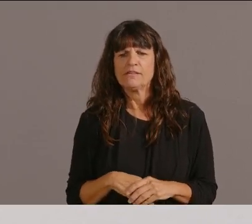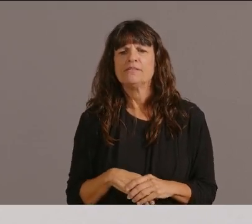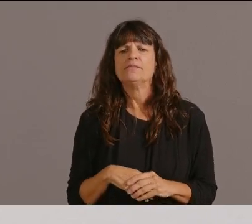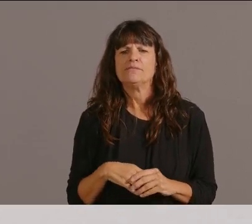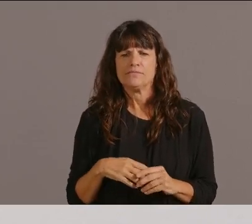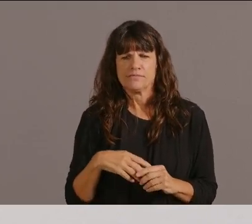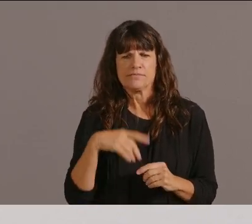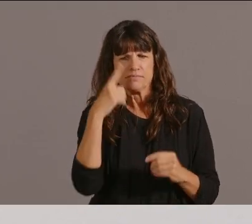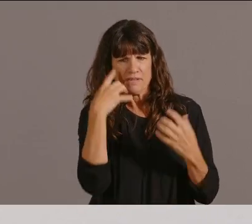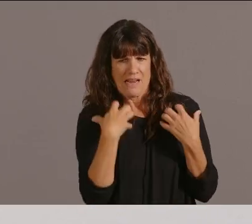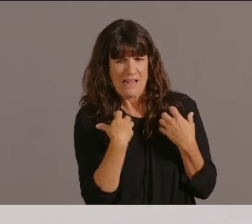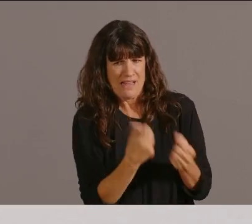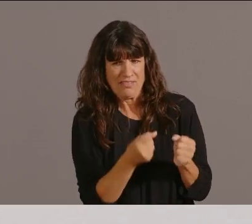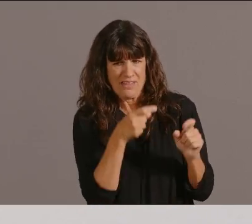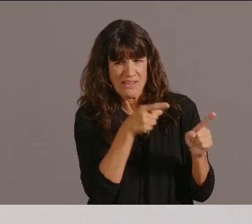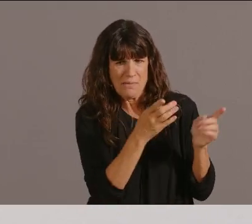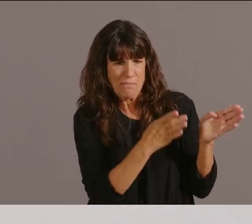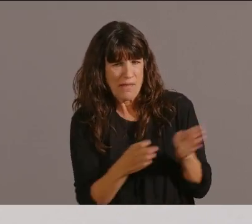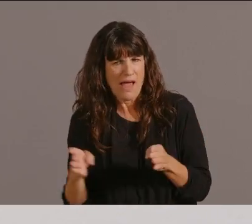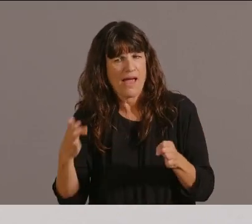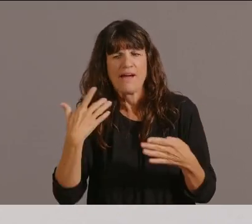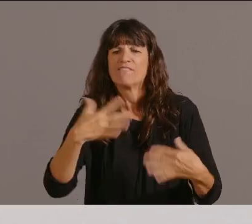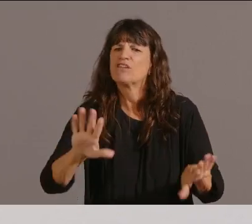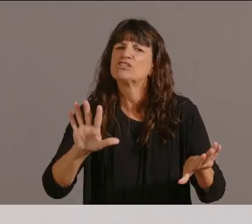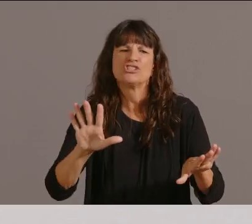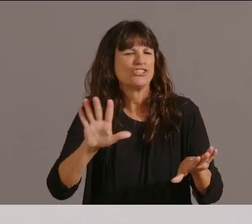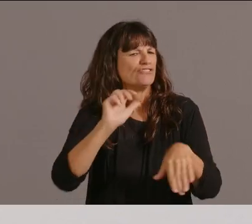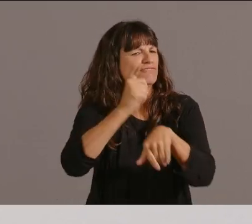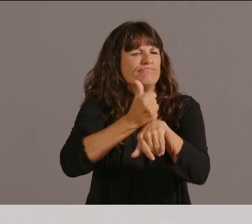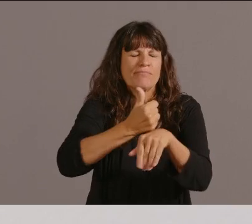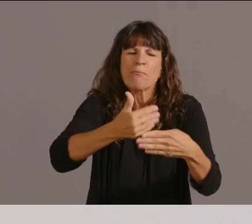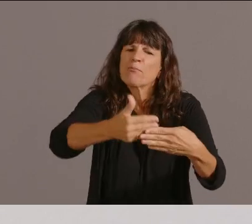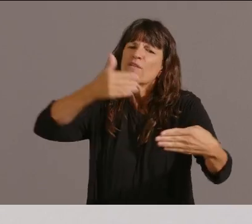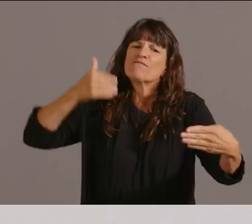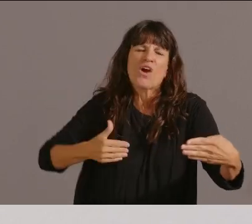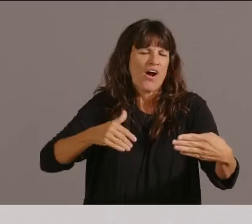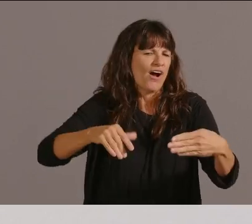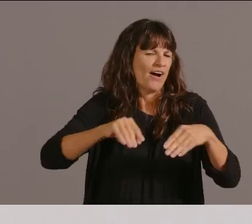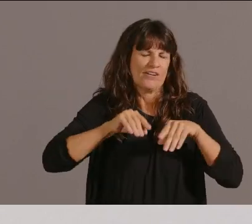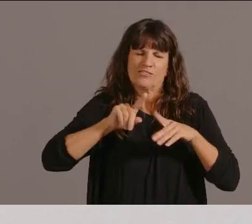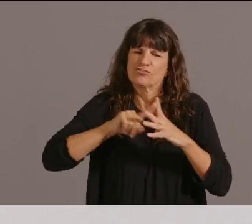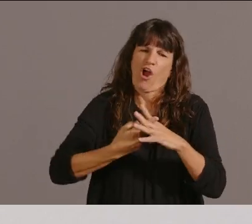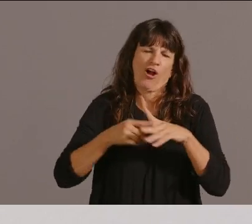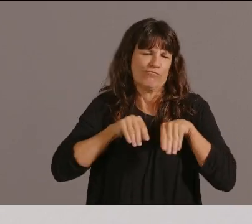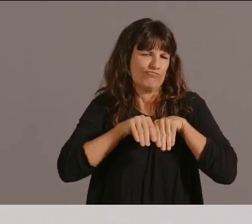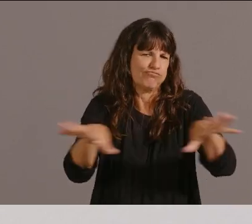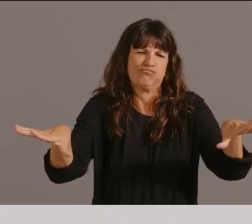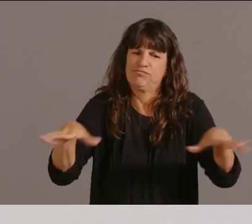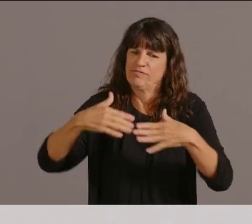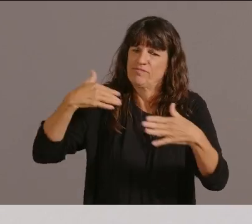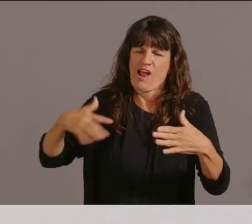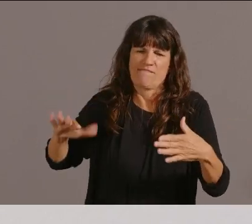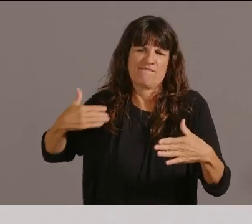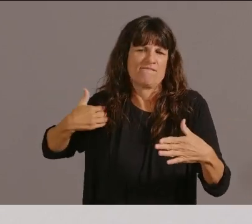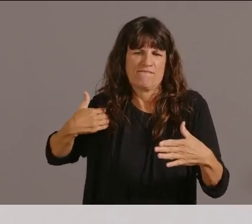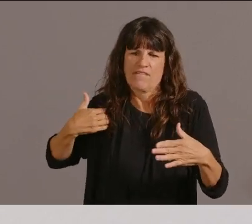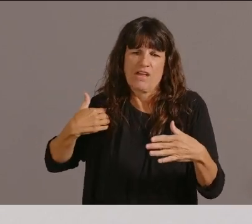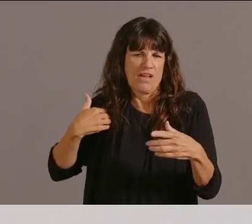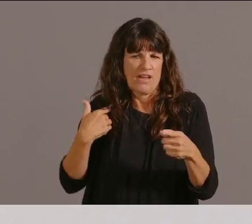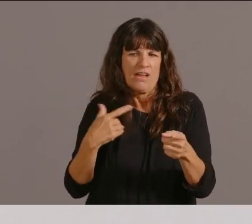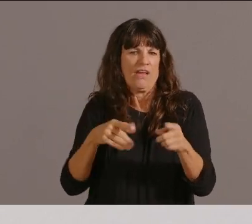hit, and the pandemic has just highlighted and I think shown a lot of people how important some of these needs are,